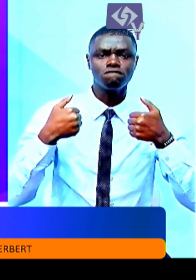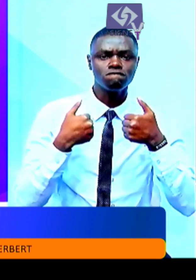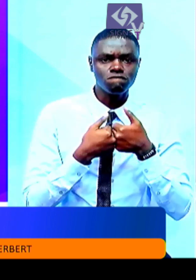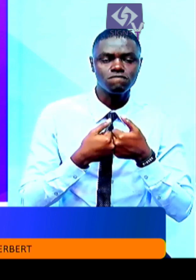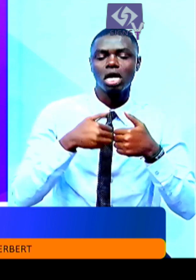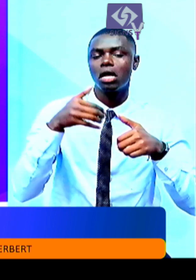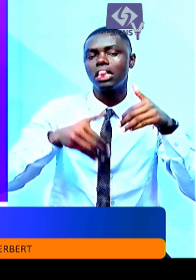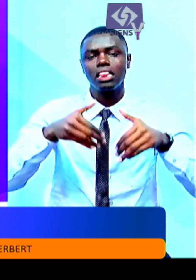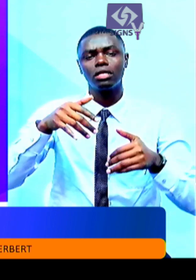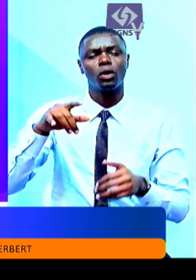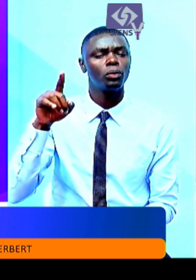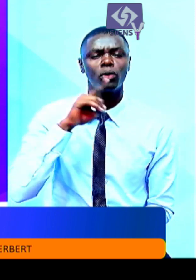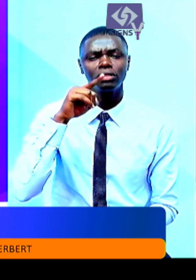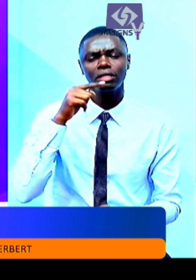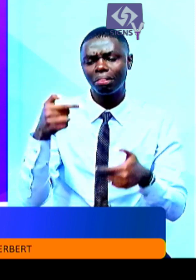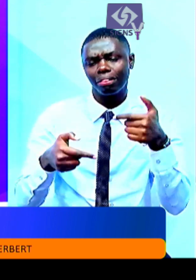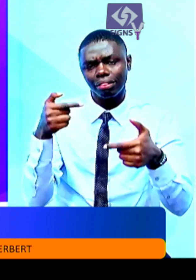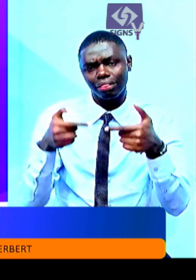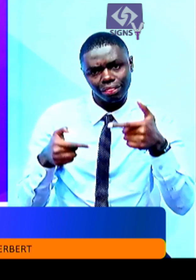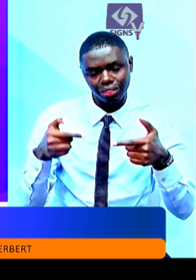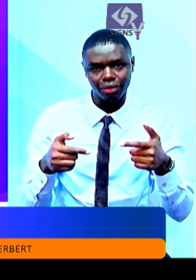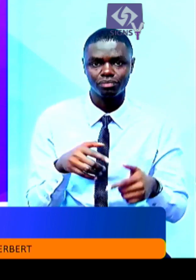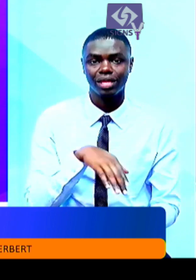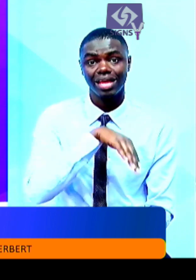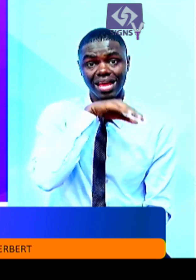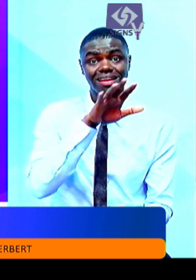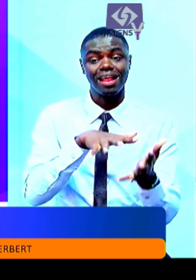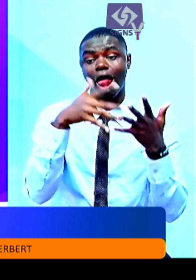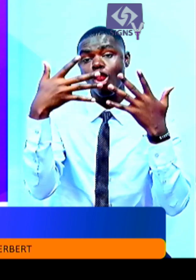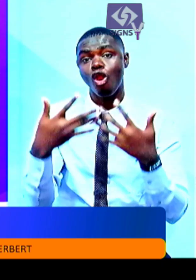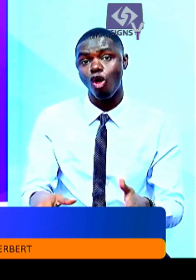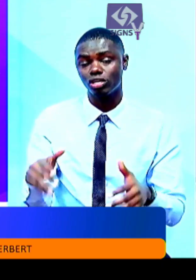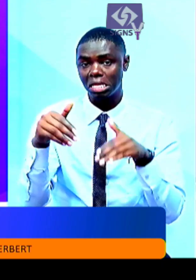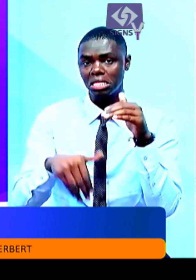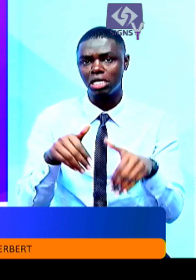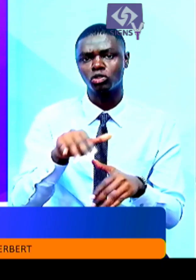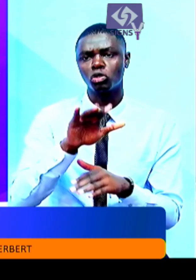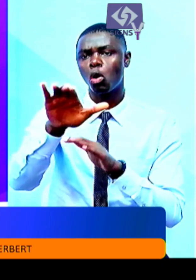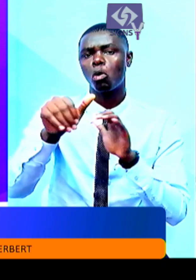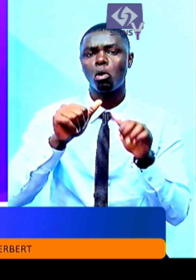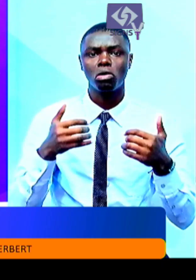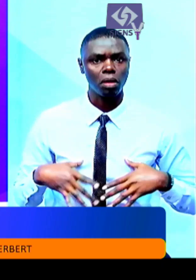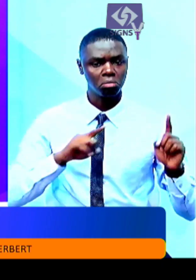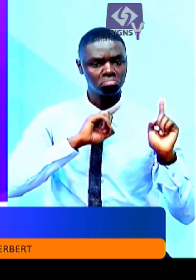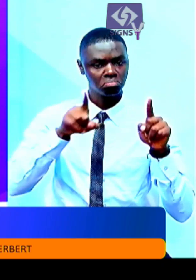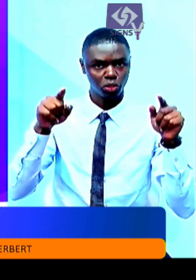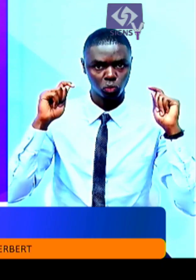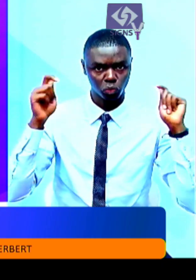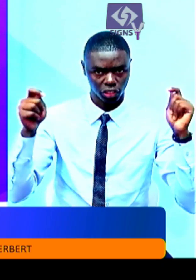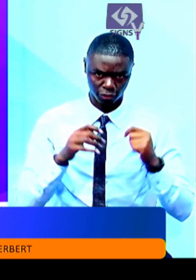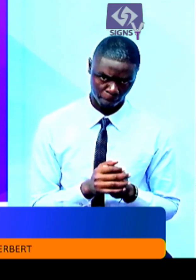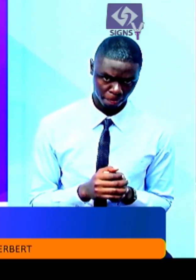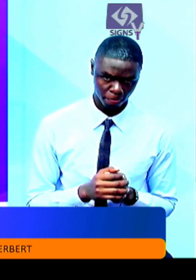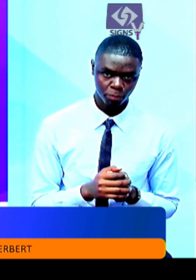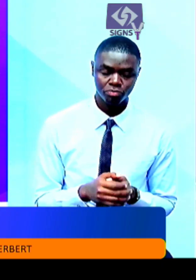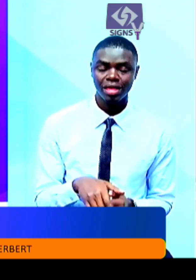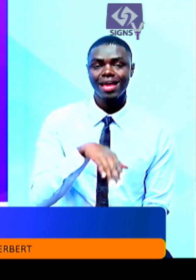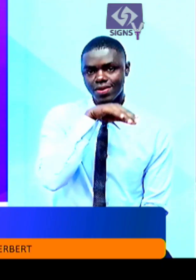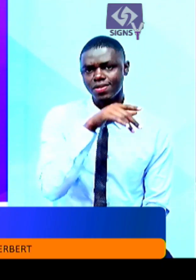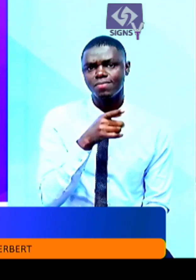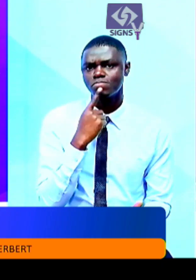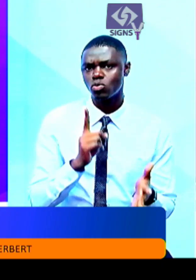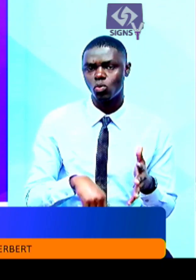hotly contested in 2022. Then when Raila lost the election, he called the people to the street. And Raila said